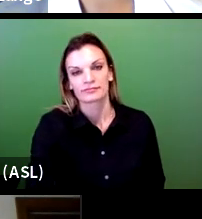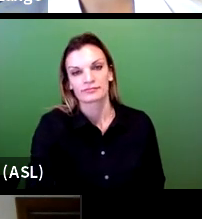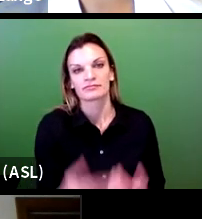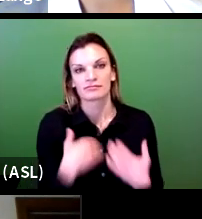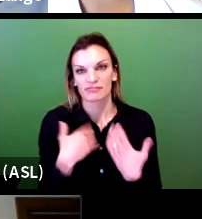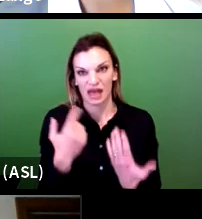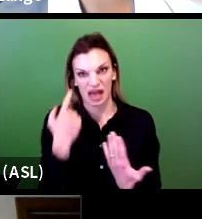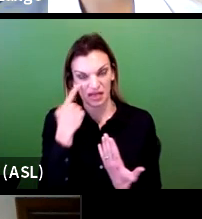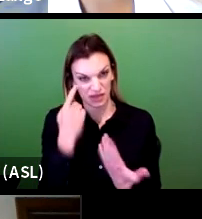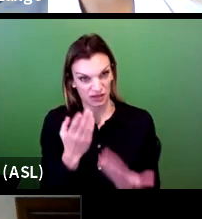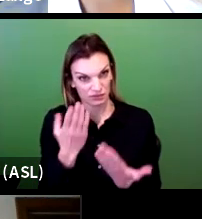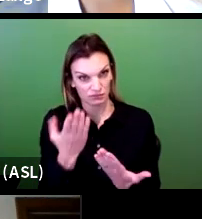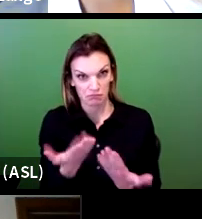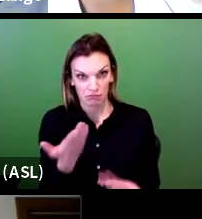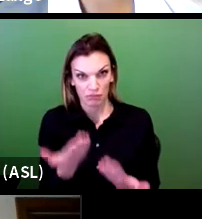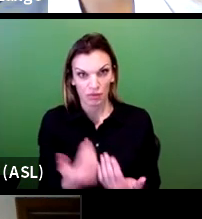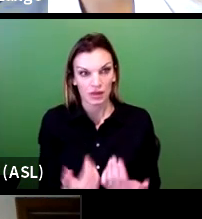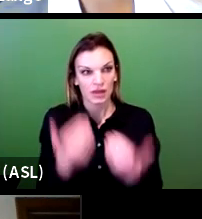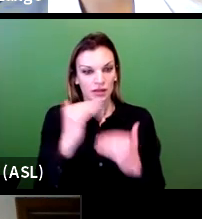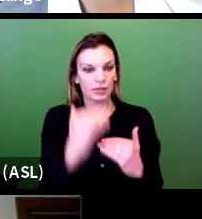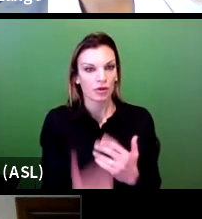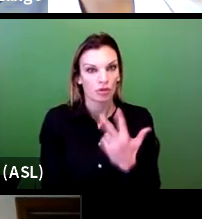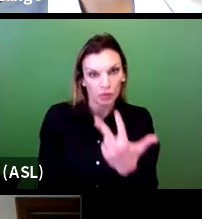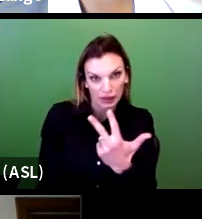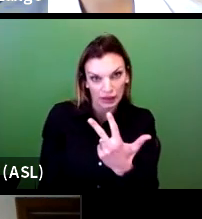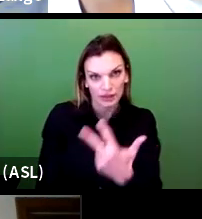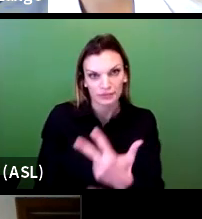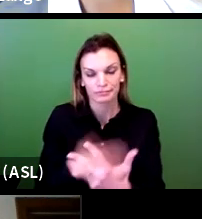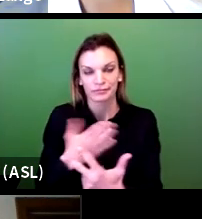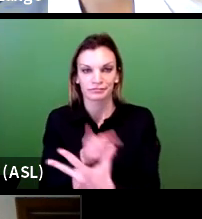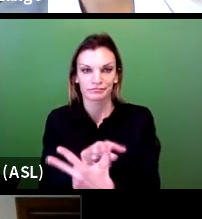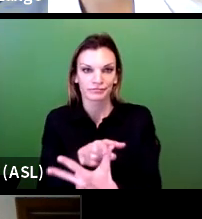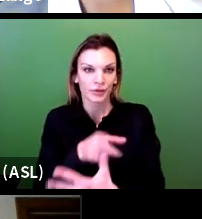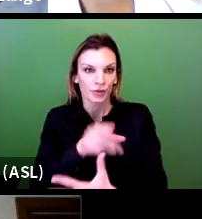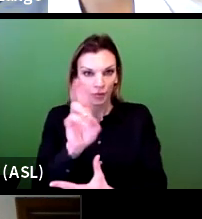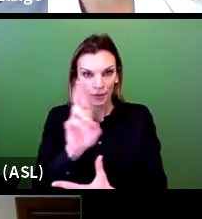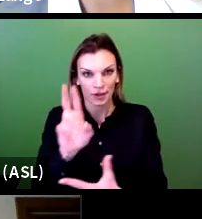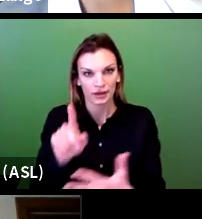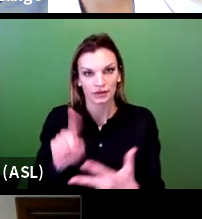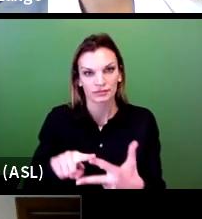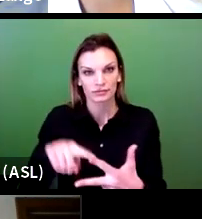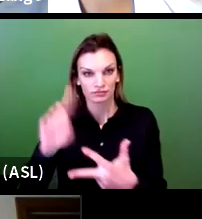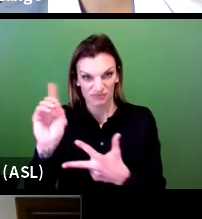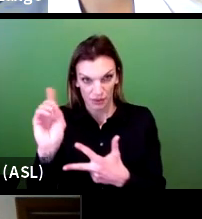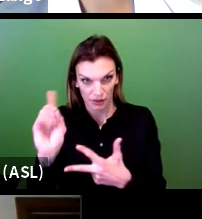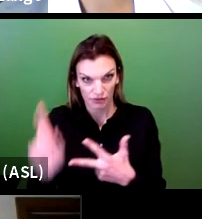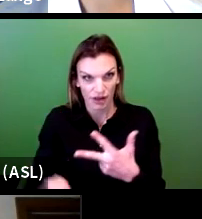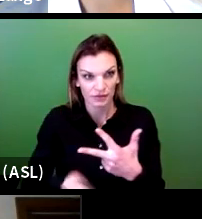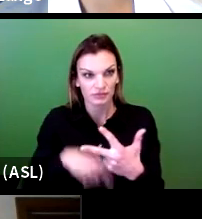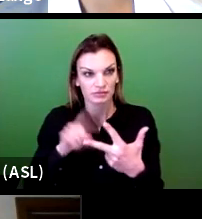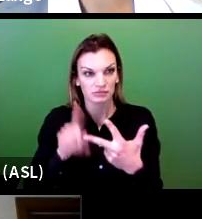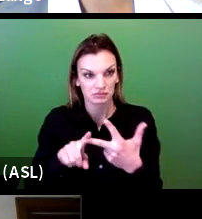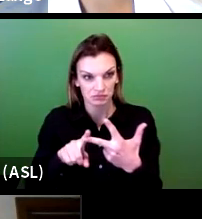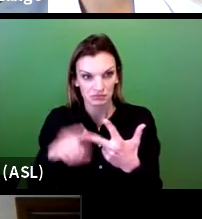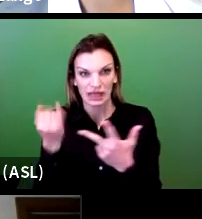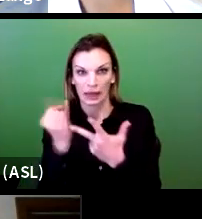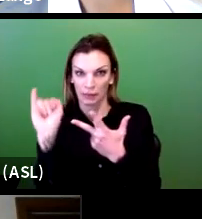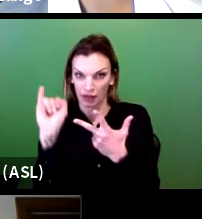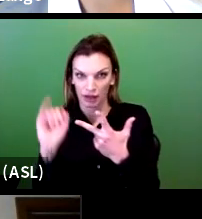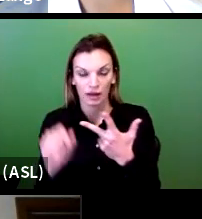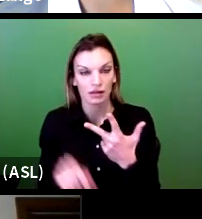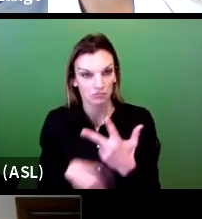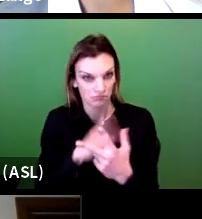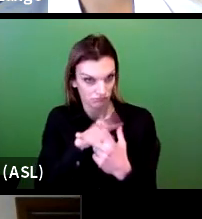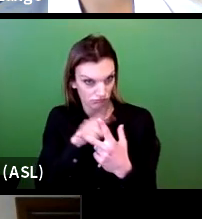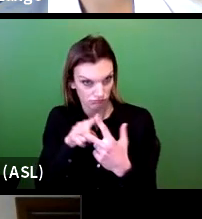be an acceptable number, 1 being a Republican, 1 being a Democrat, and 1 being independent,